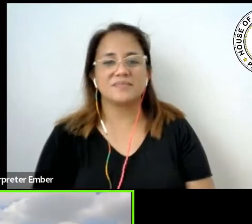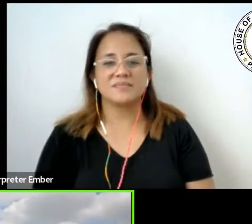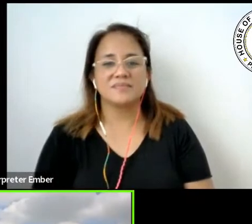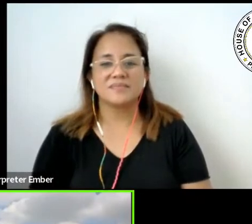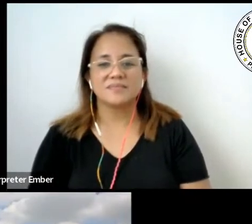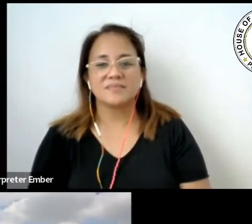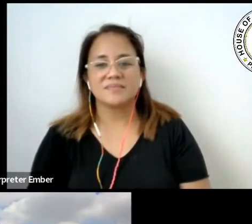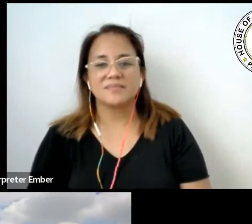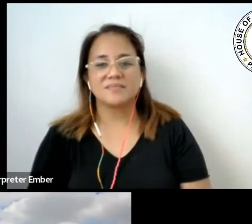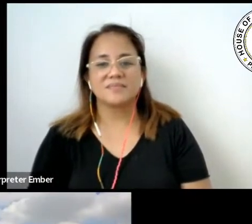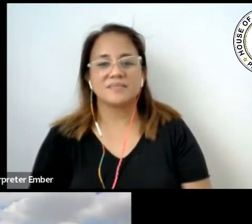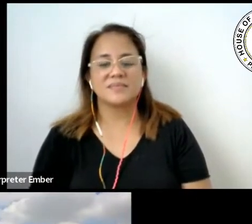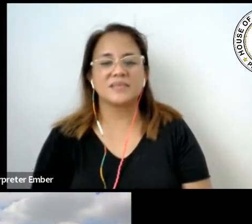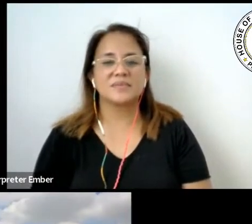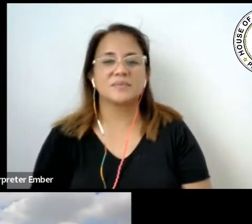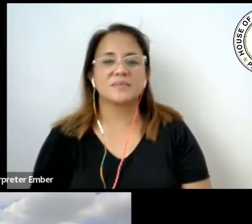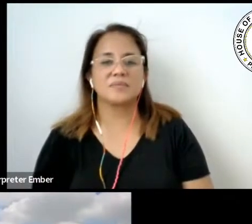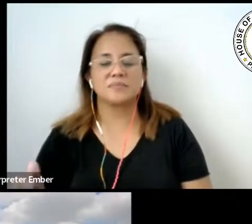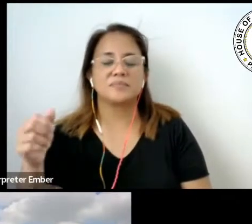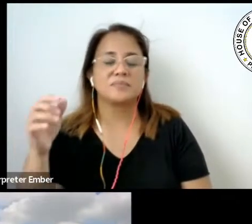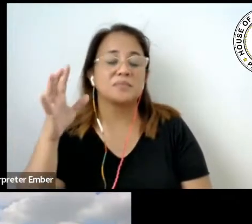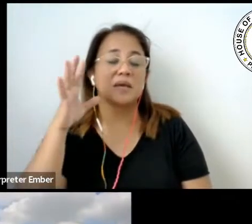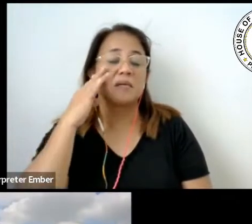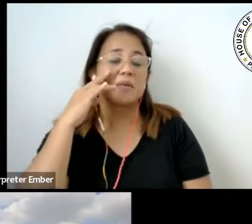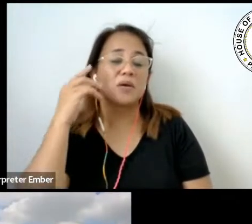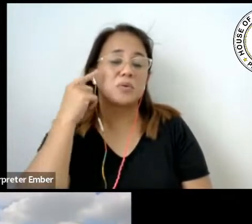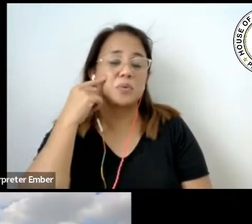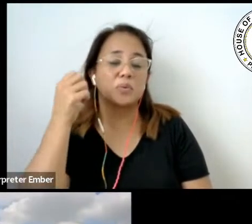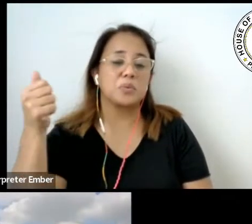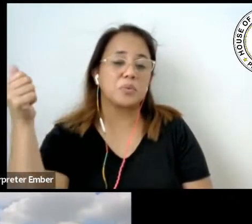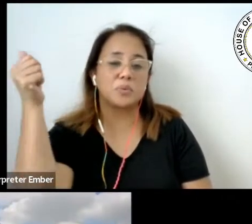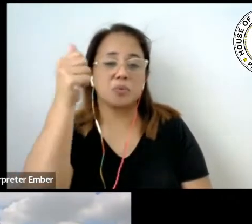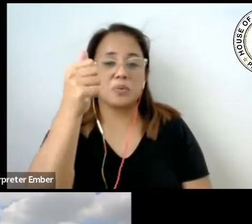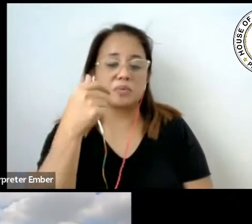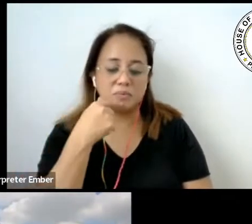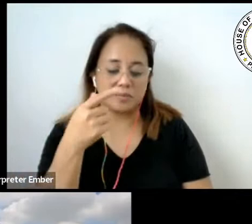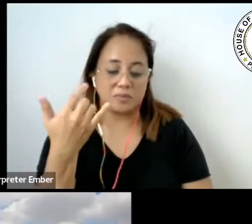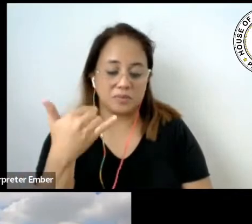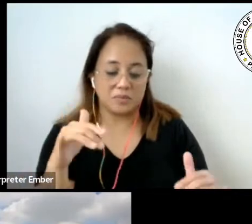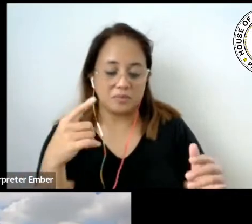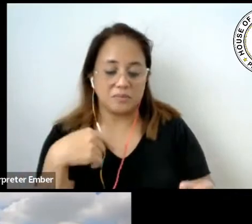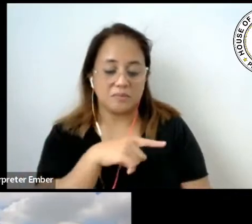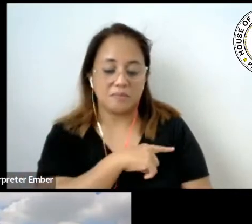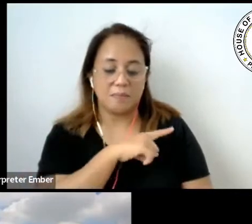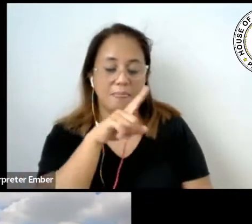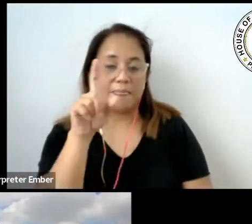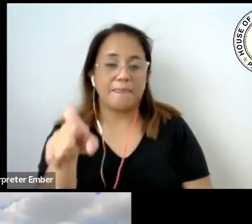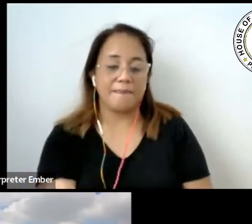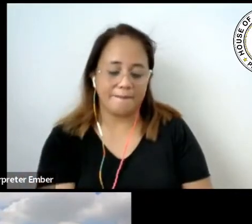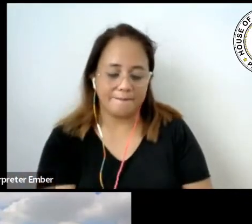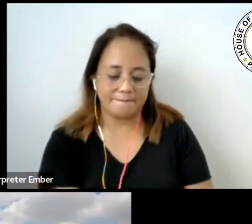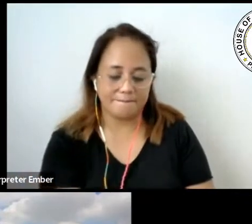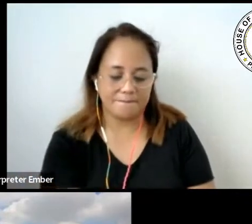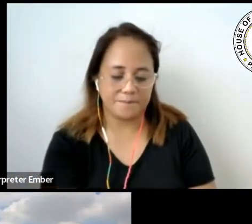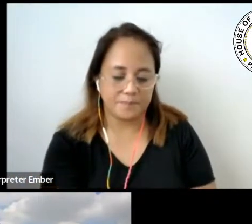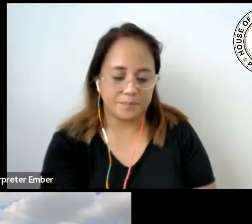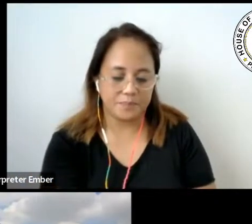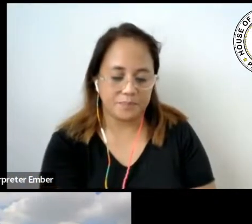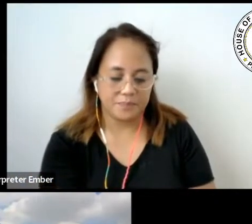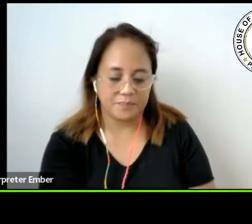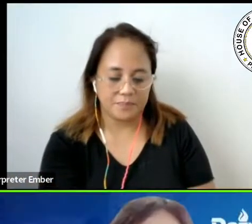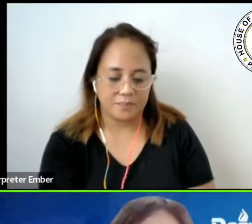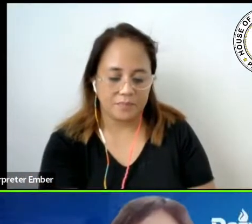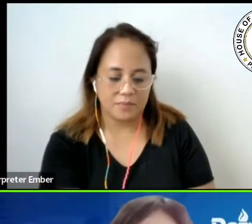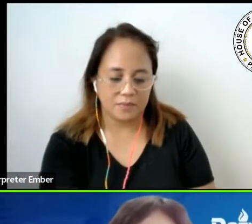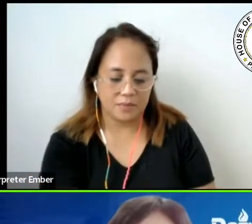Doctor, as requested by Chairman Margo, Dr. Carino, are you still with us? Yes, po, Mr. Chair,